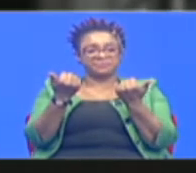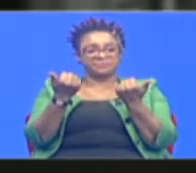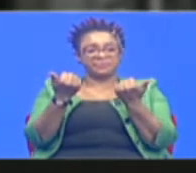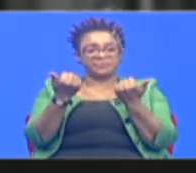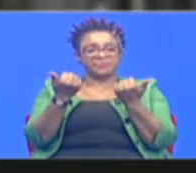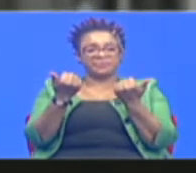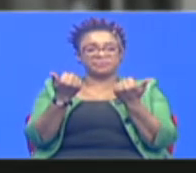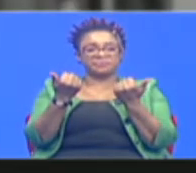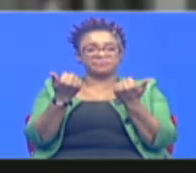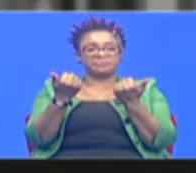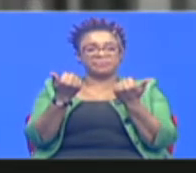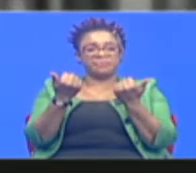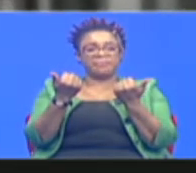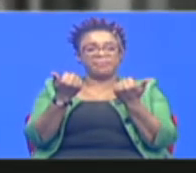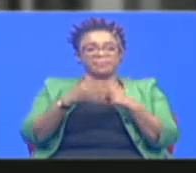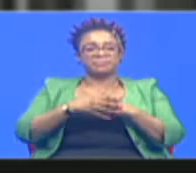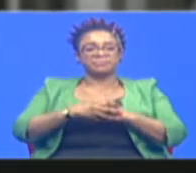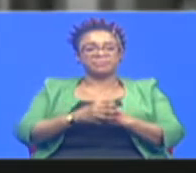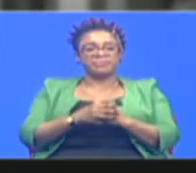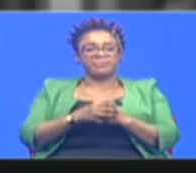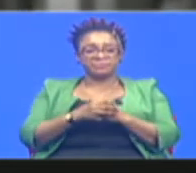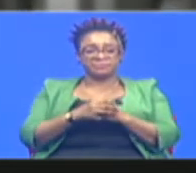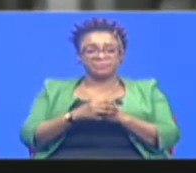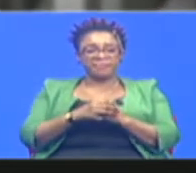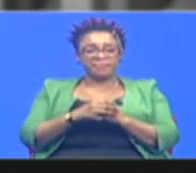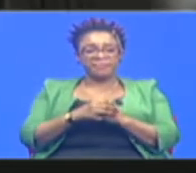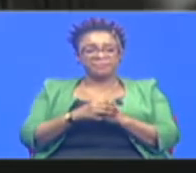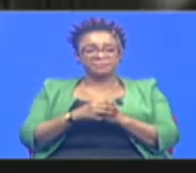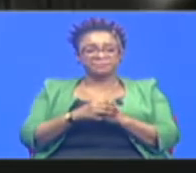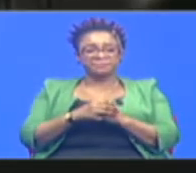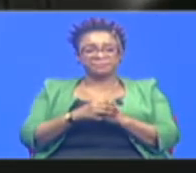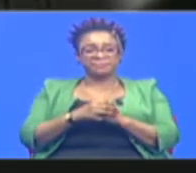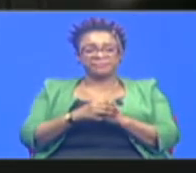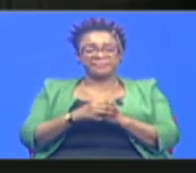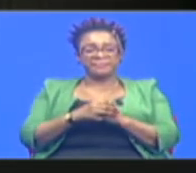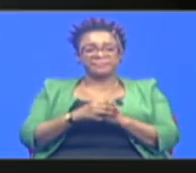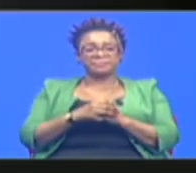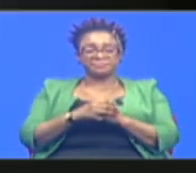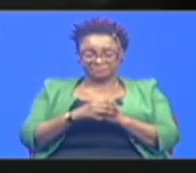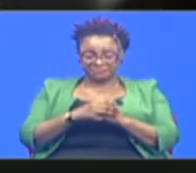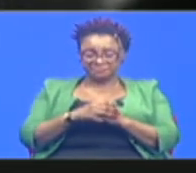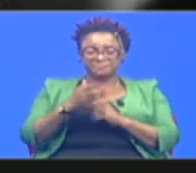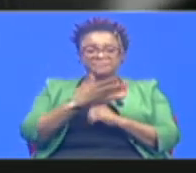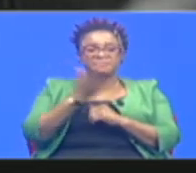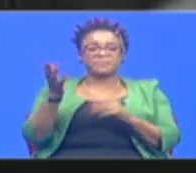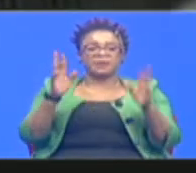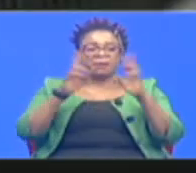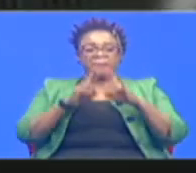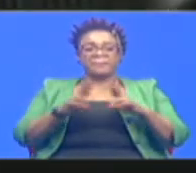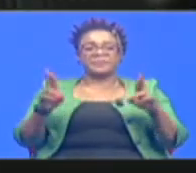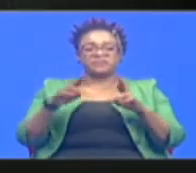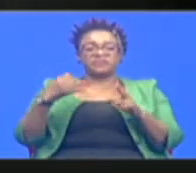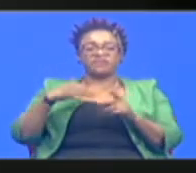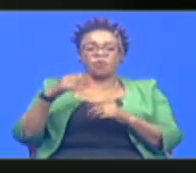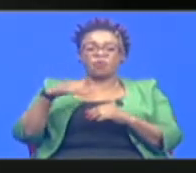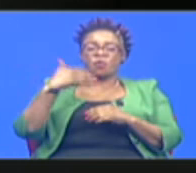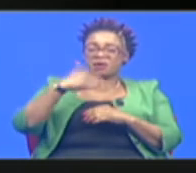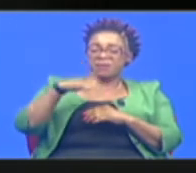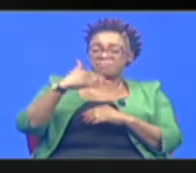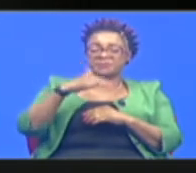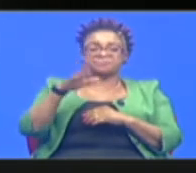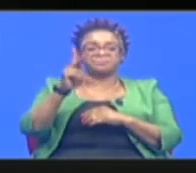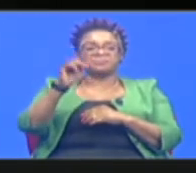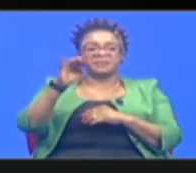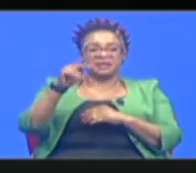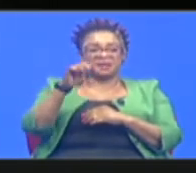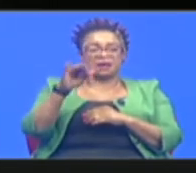How do you sleep at night knowing mkono yako imeua? The hard-hitting spoken word piece by renowned rapper King Kaka, Wajinga